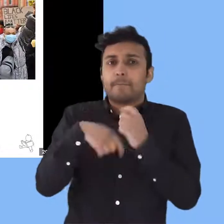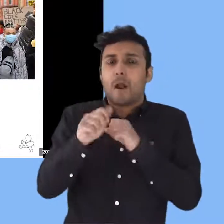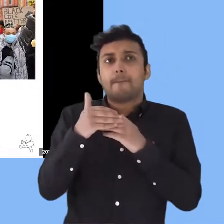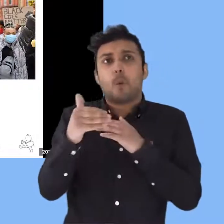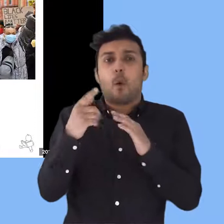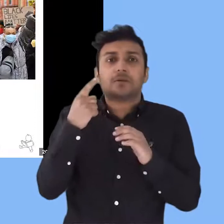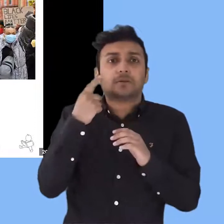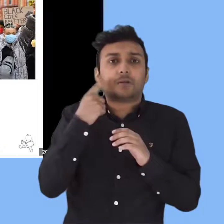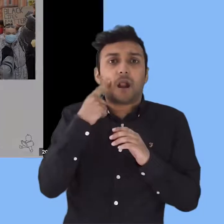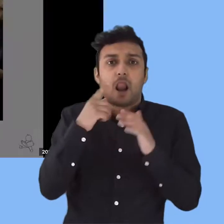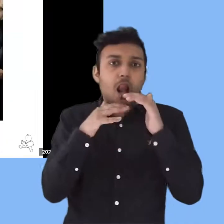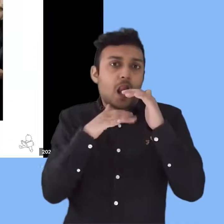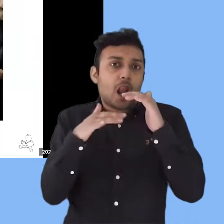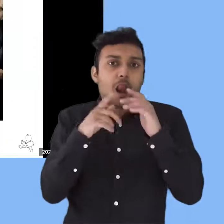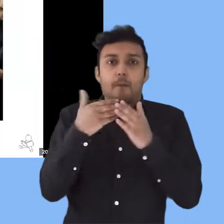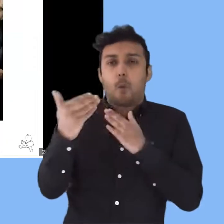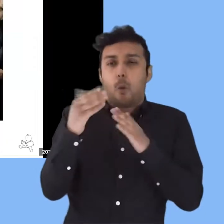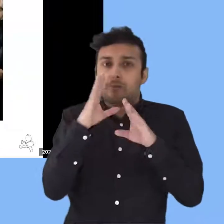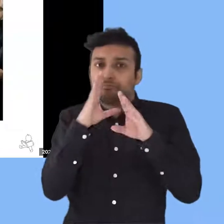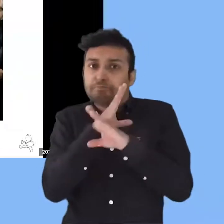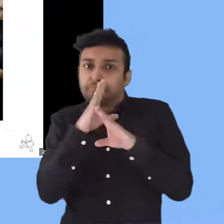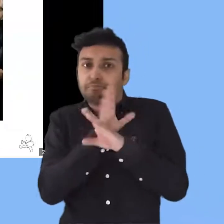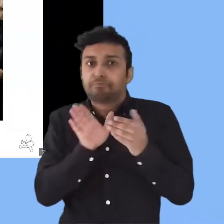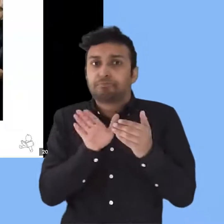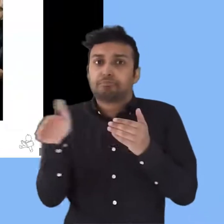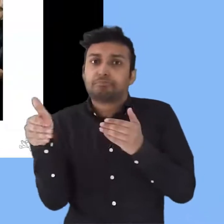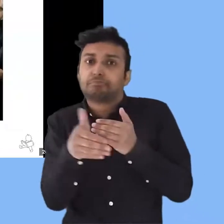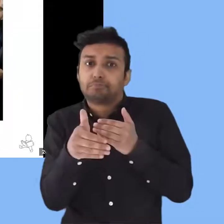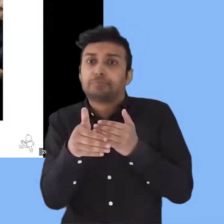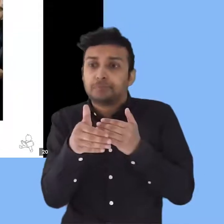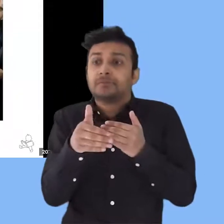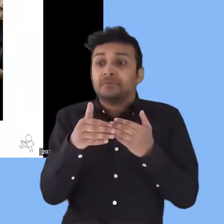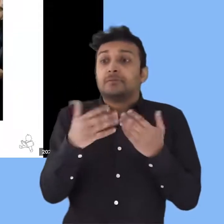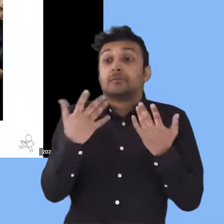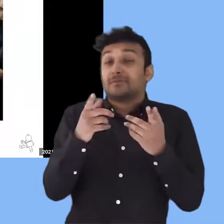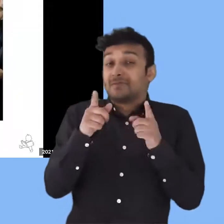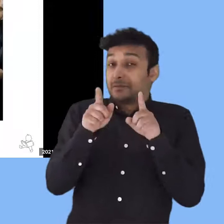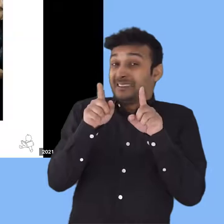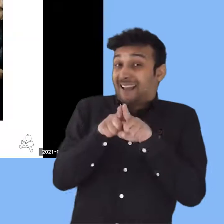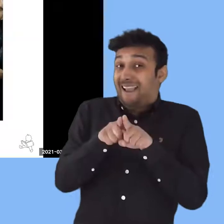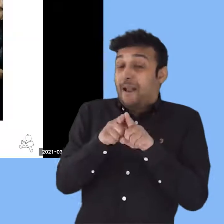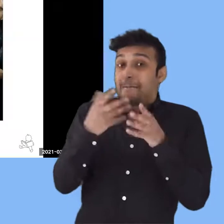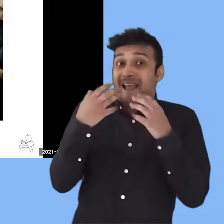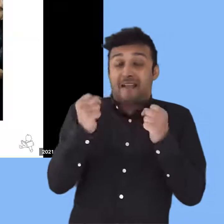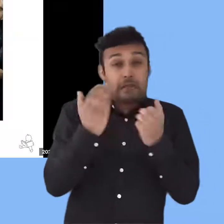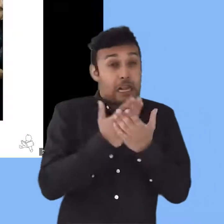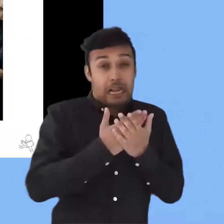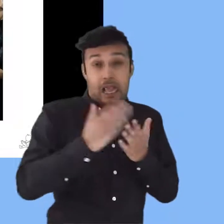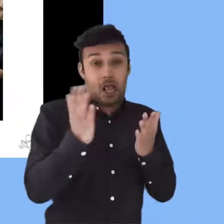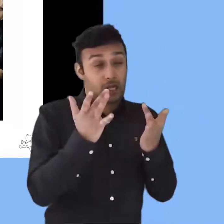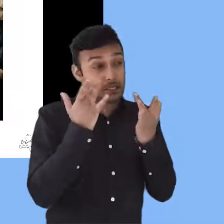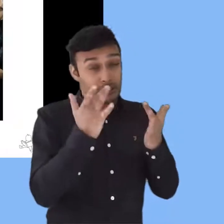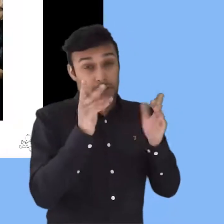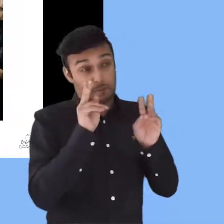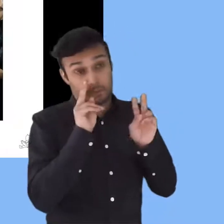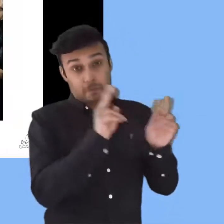true to an extent, but the other side of the picture is that it's become more explicit than ever. I think what we're seeing politically